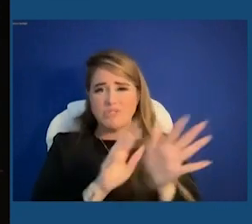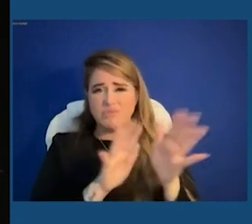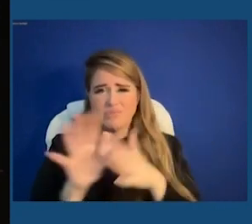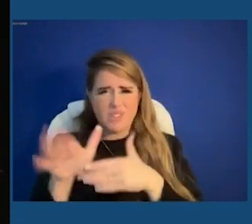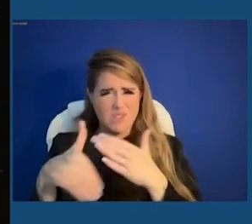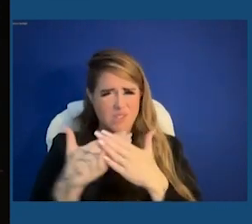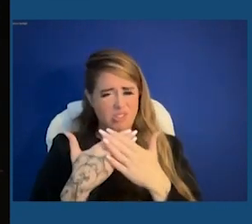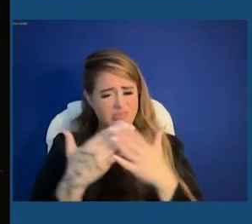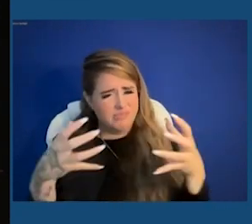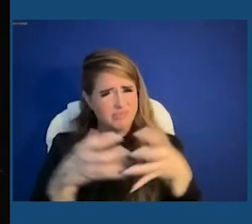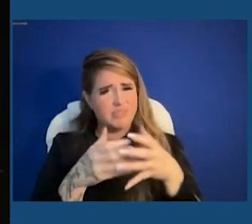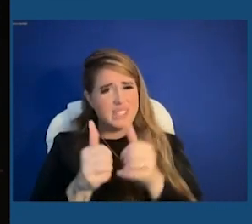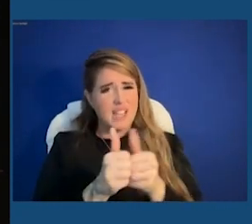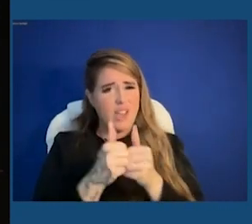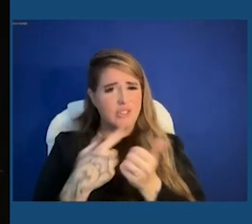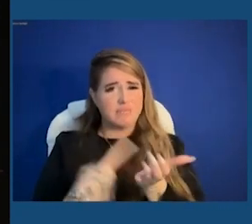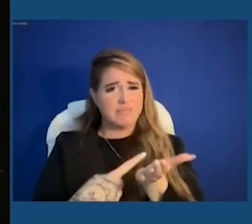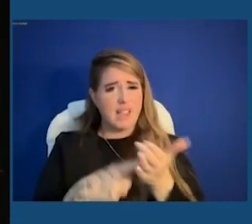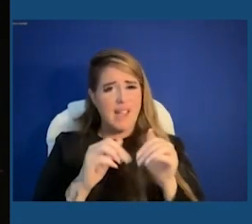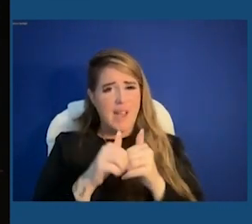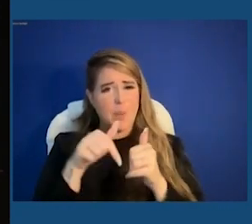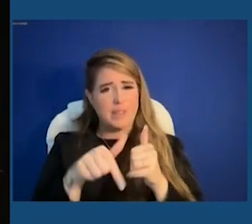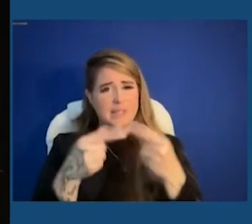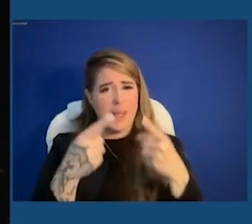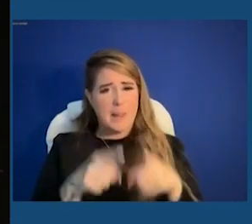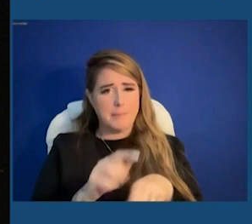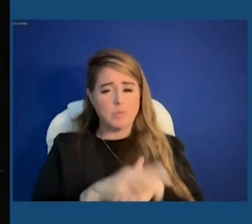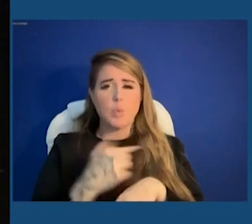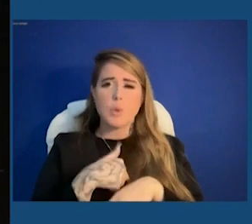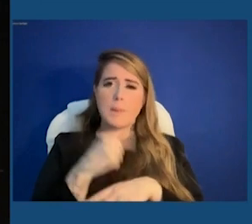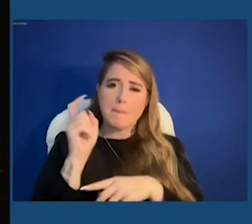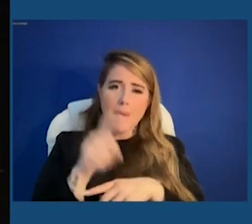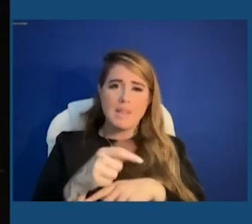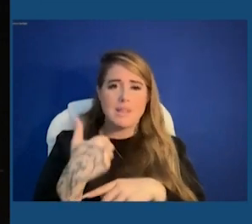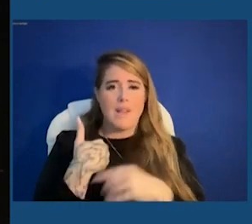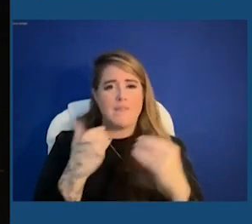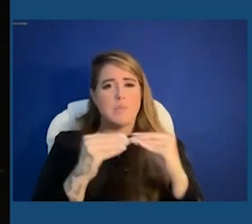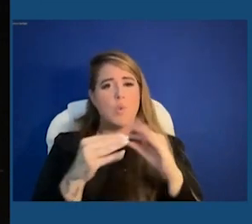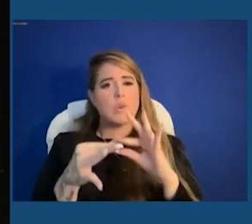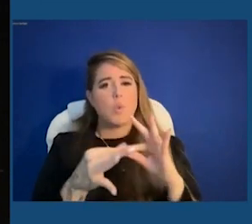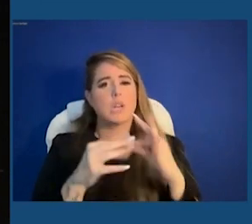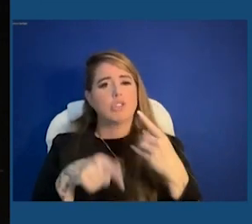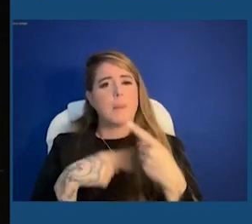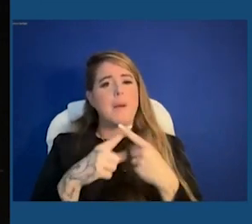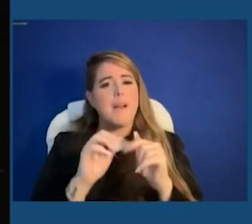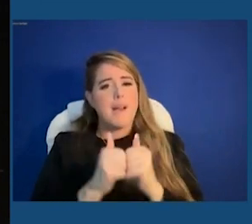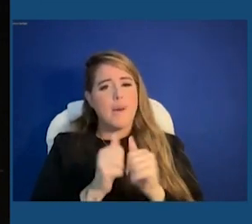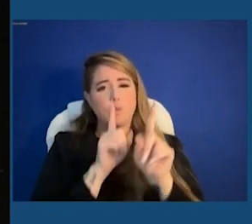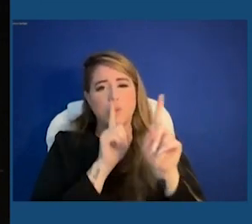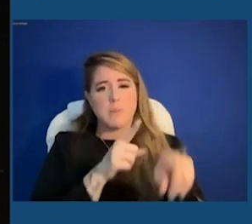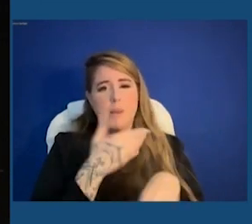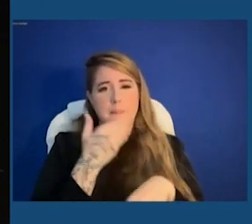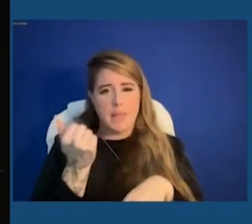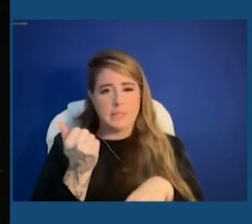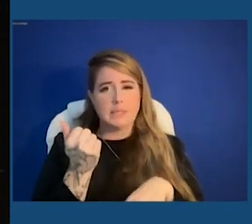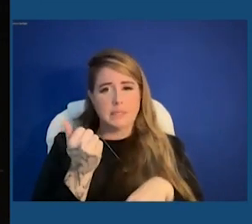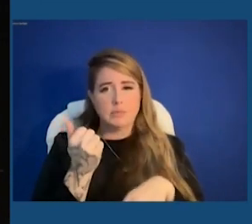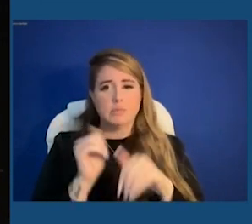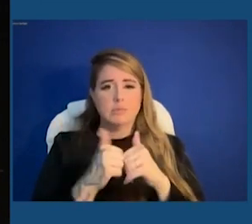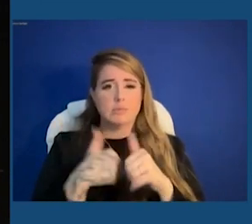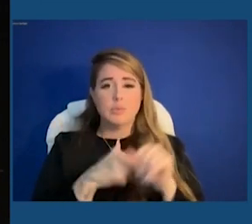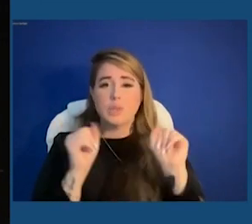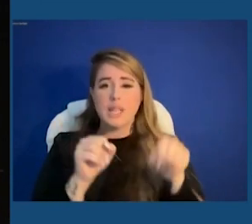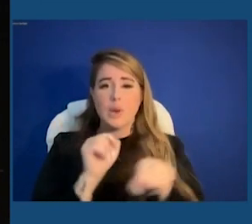table and have a conversation about how that's happening. There needs to be a level of coordination on how we can best respond to these issues, how we can best work